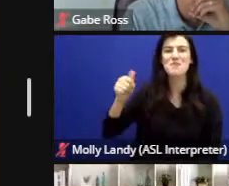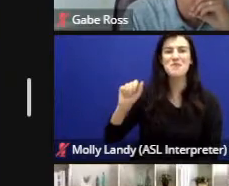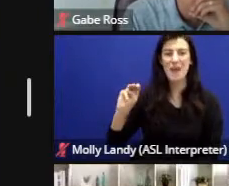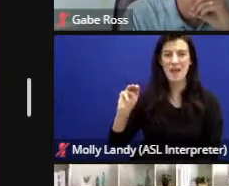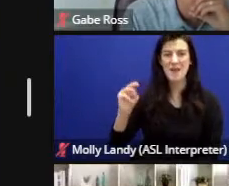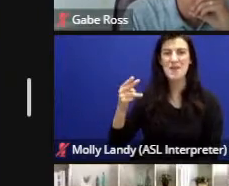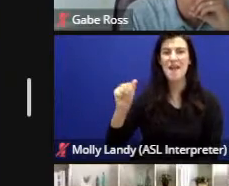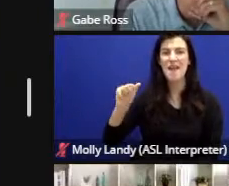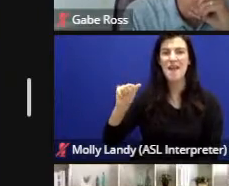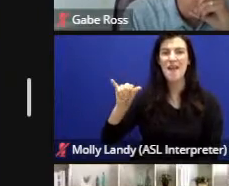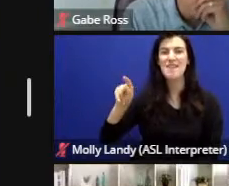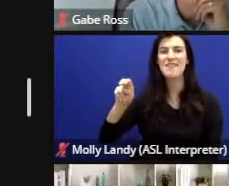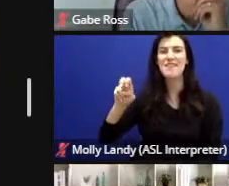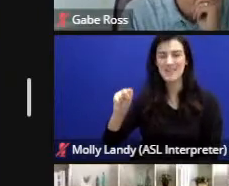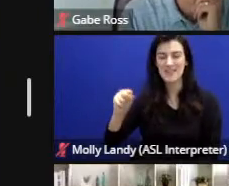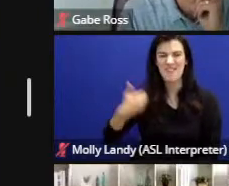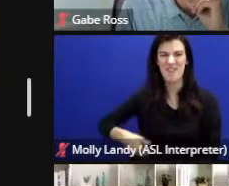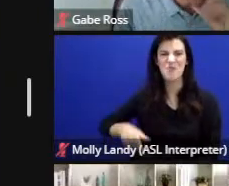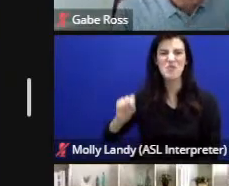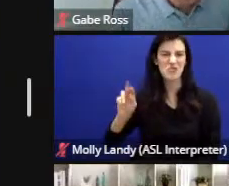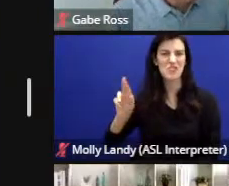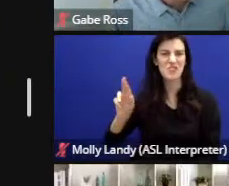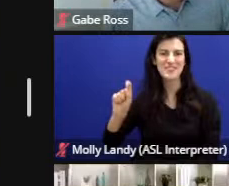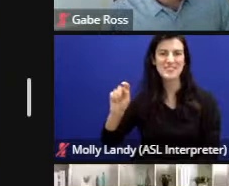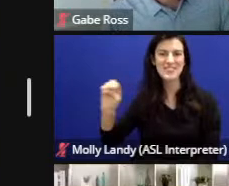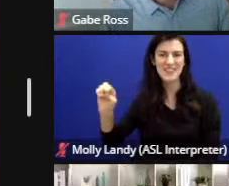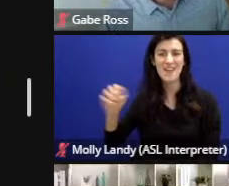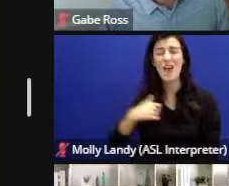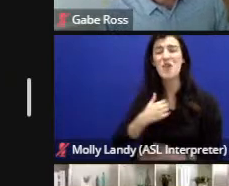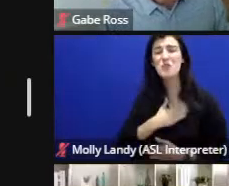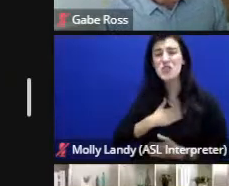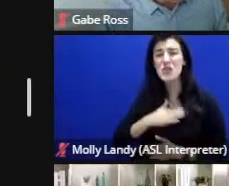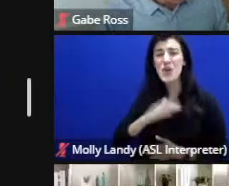a trustee. I appreciate your presentation.